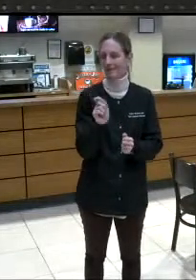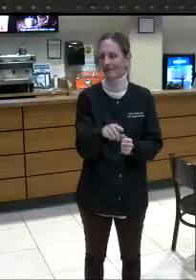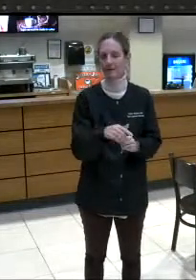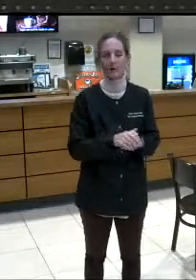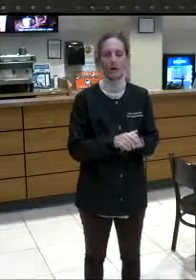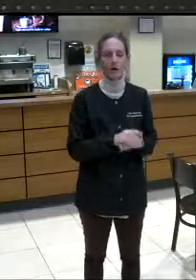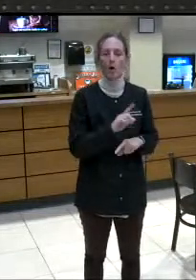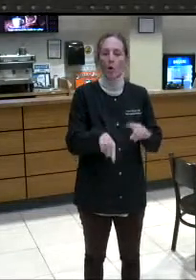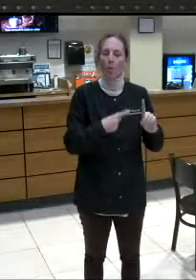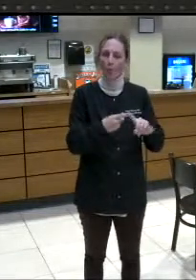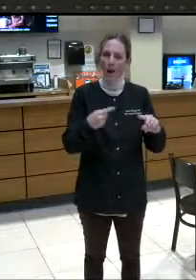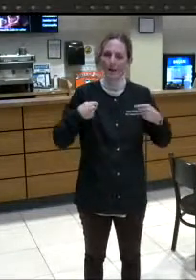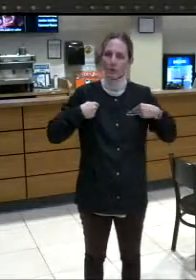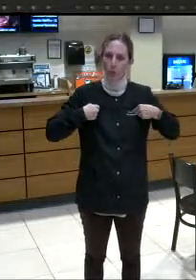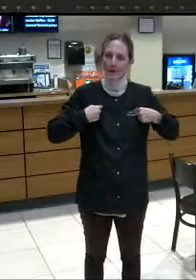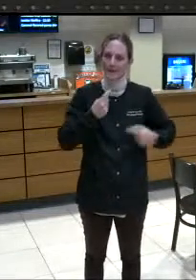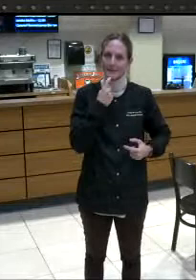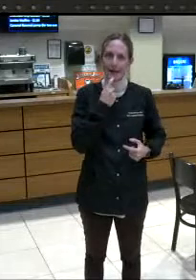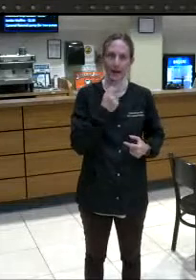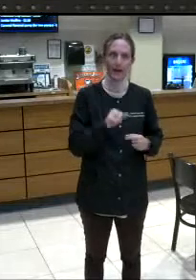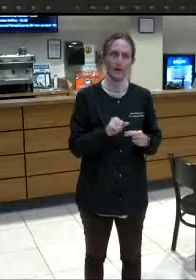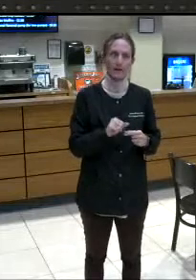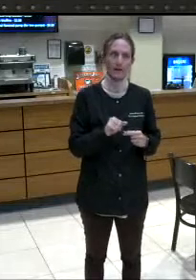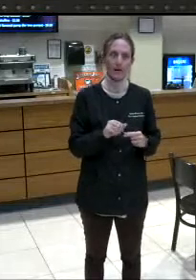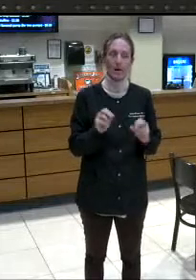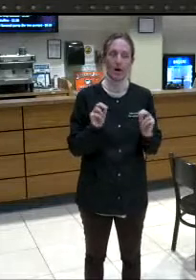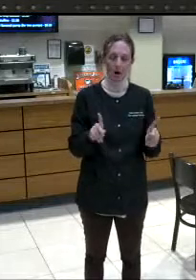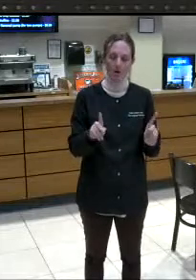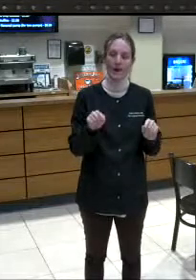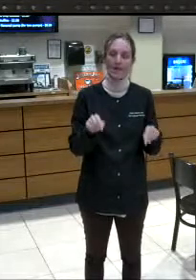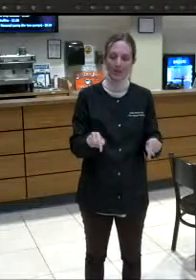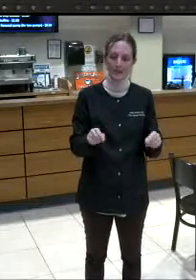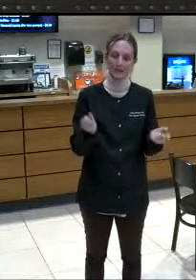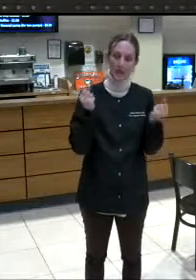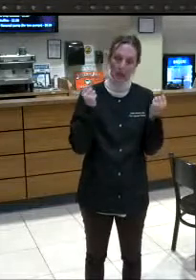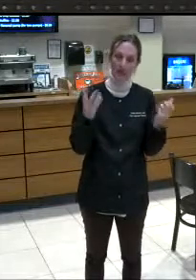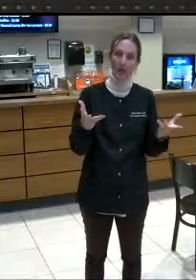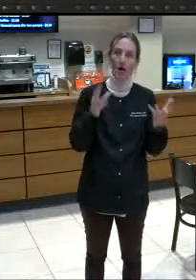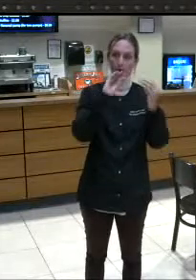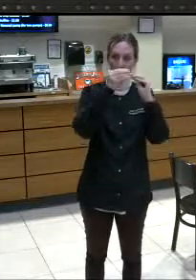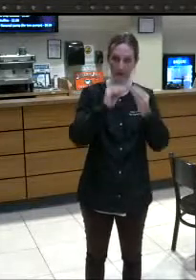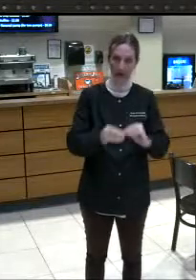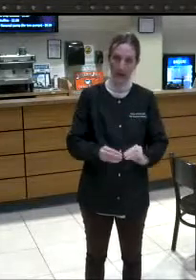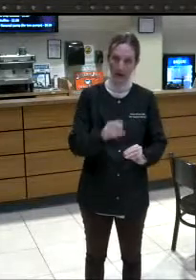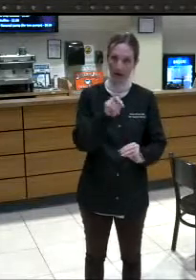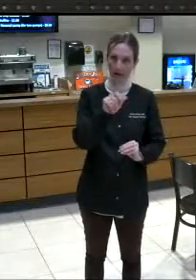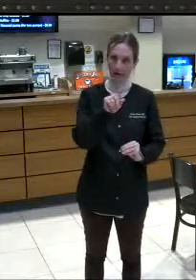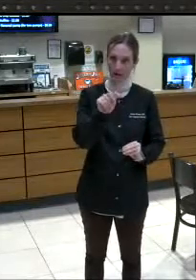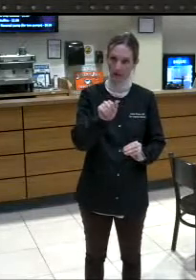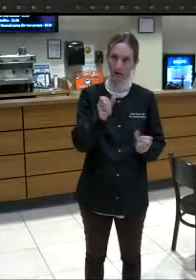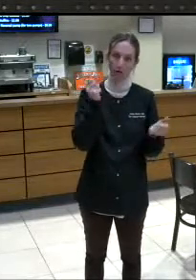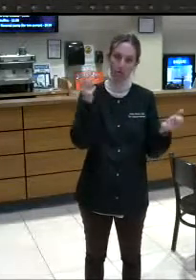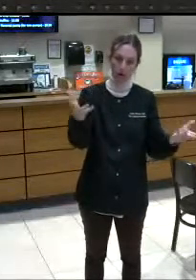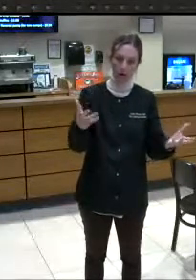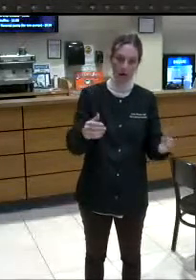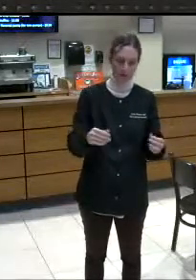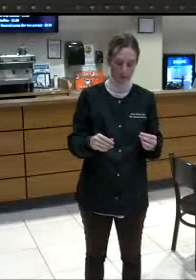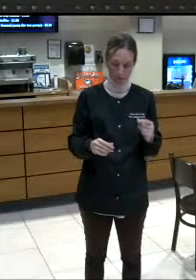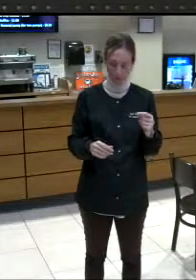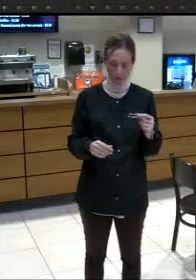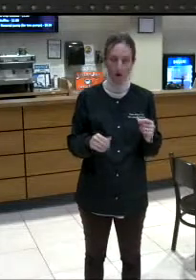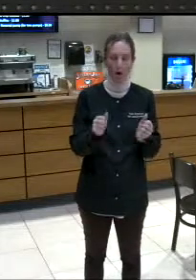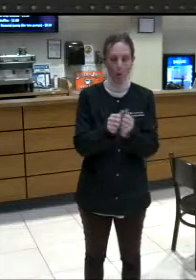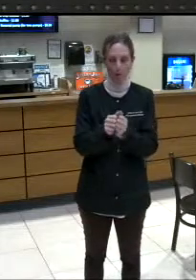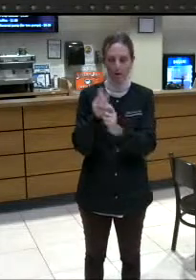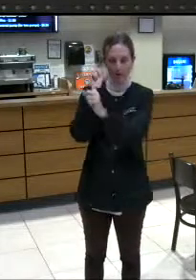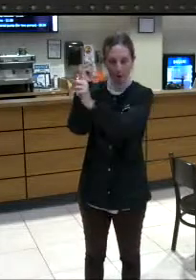point do we say, okay, this is a lot of data, a lot of different pieces here. And with the goals